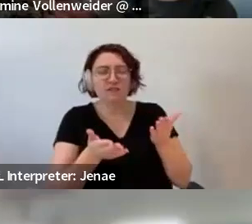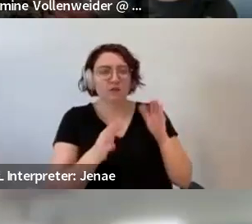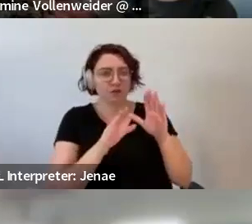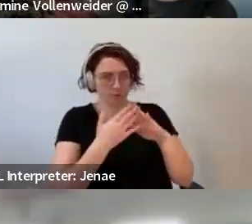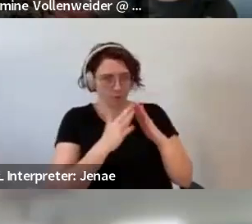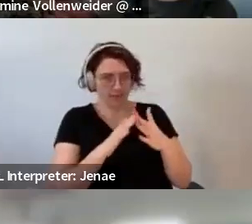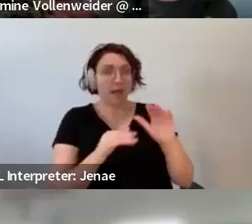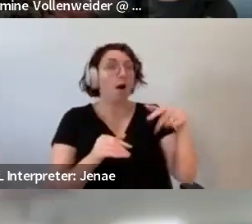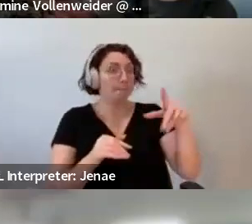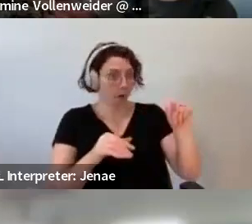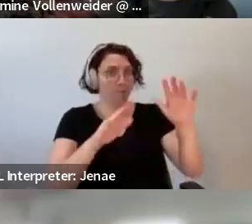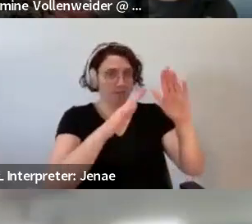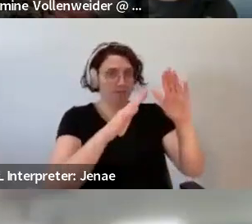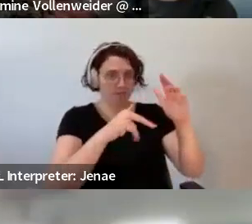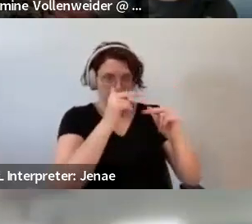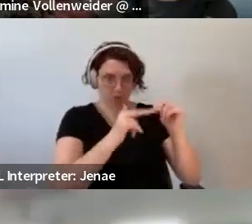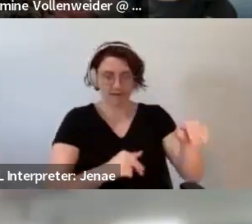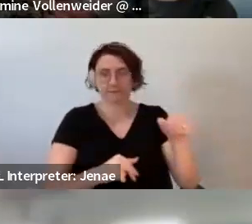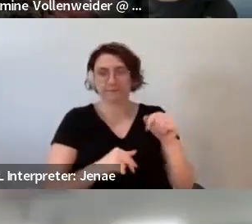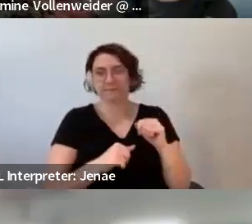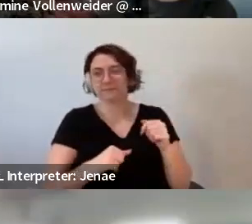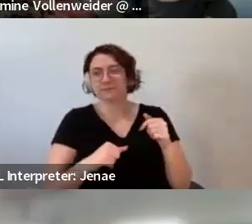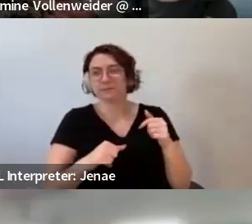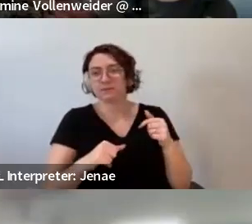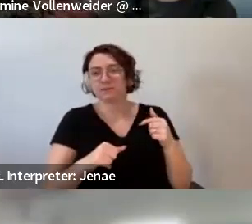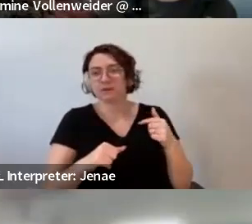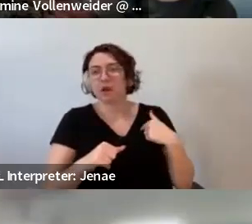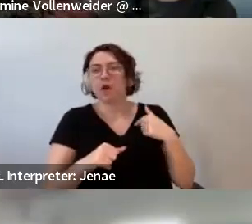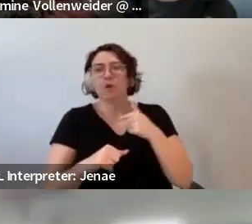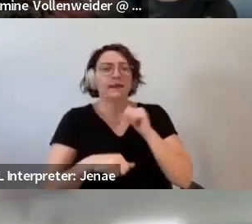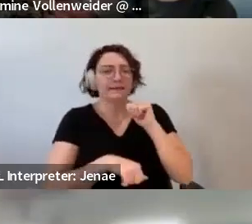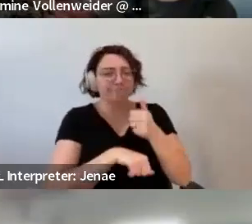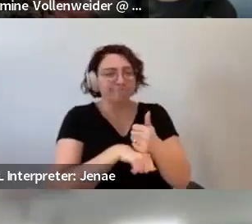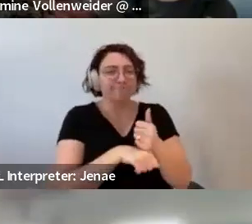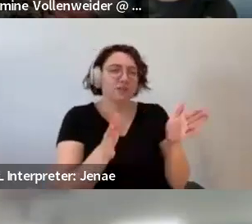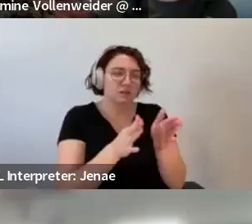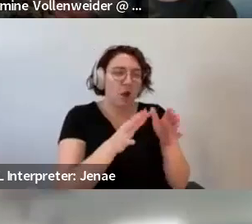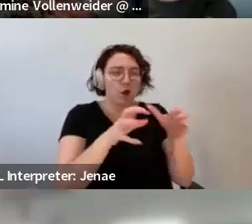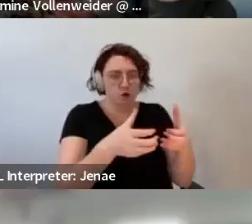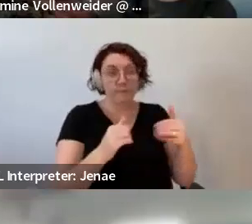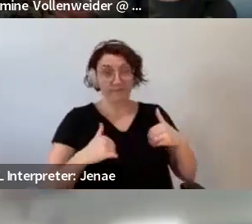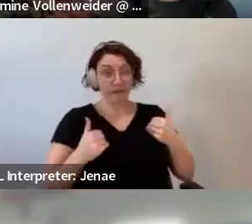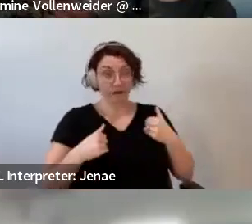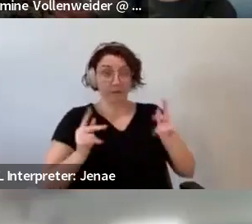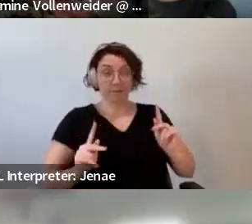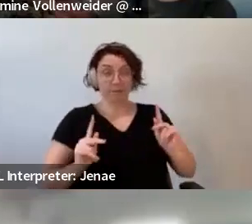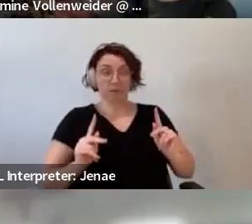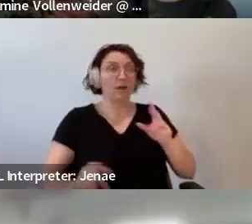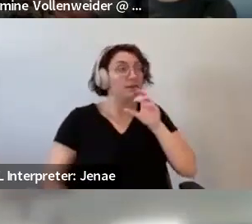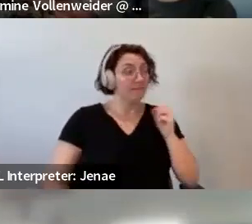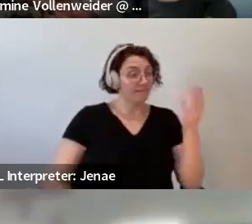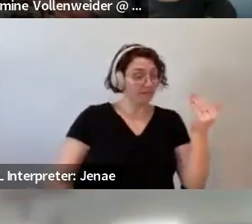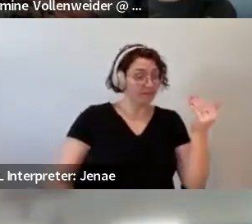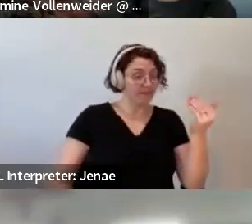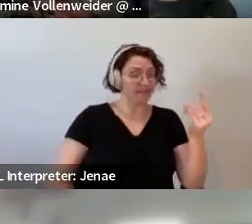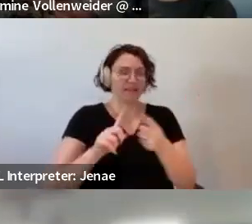complex where we put together a small group of youth from 15